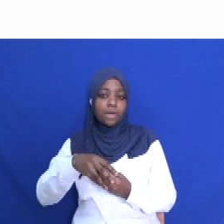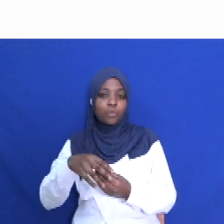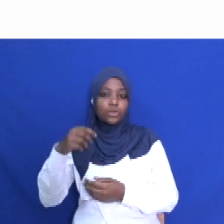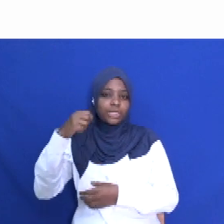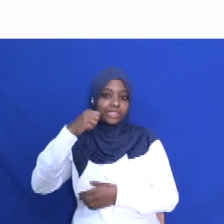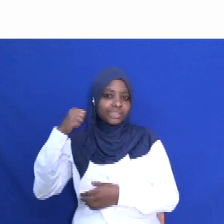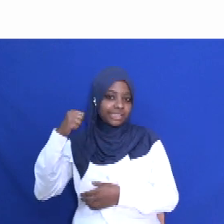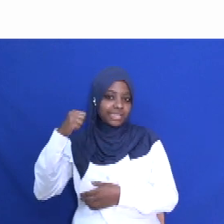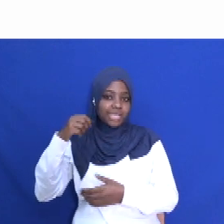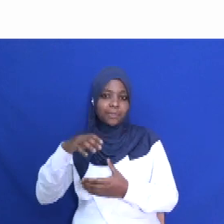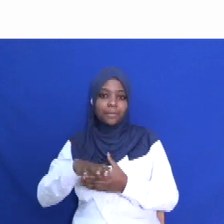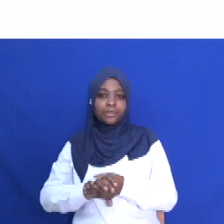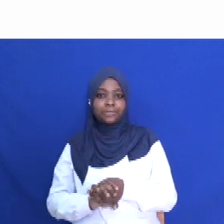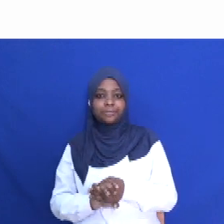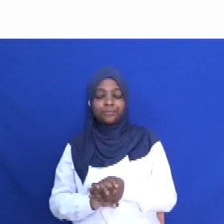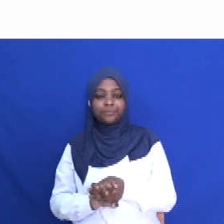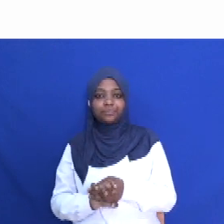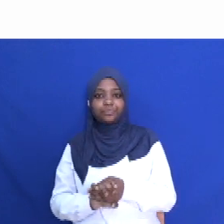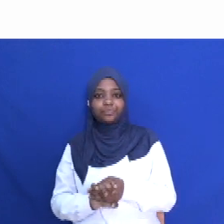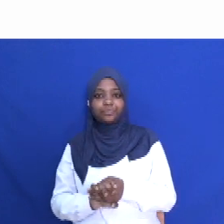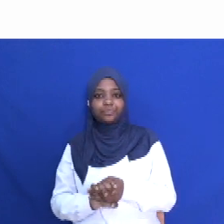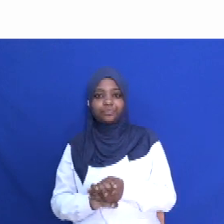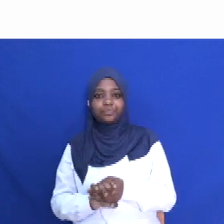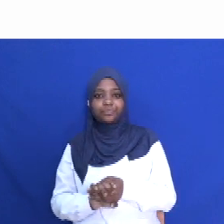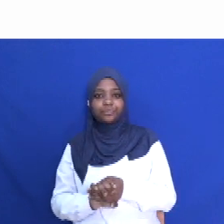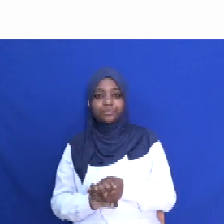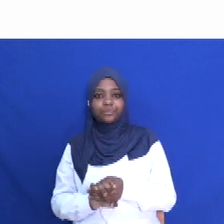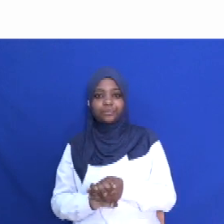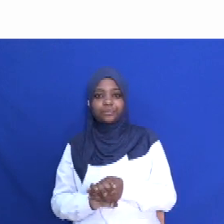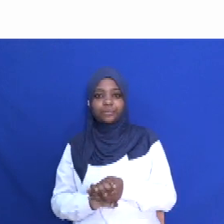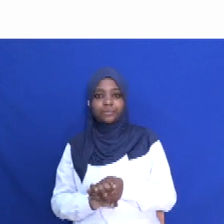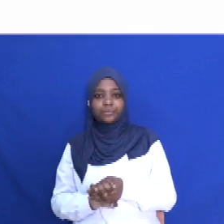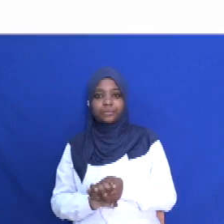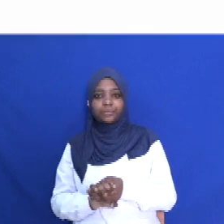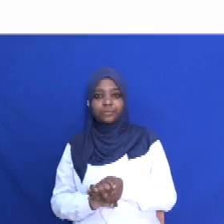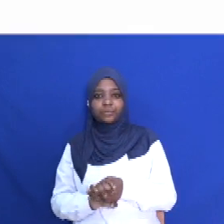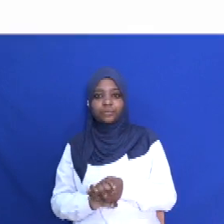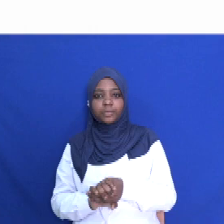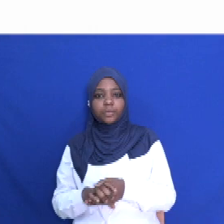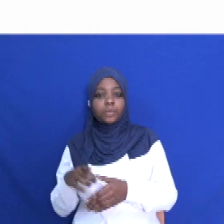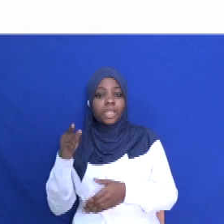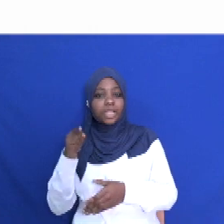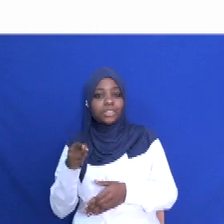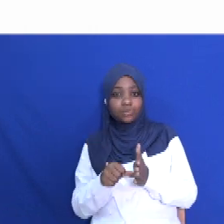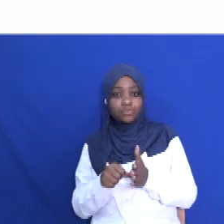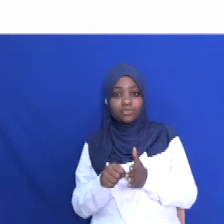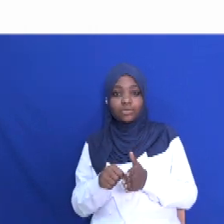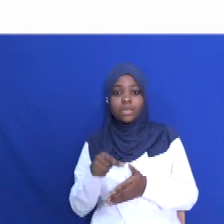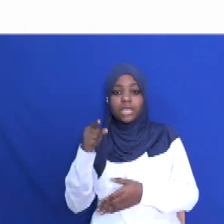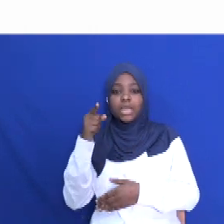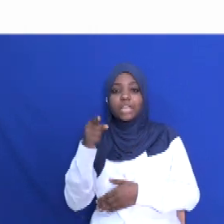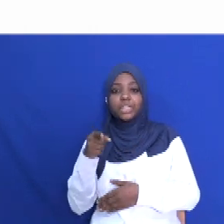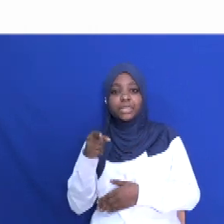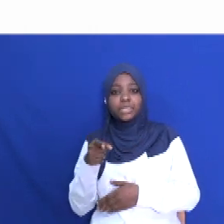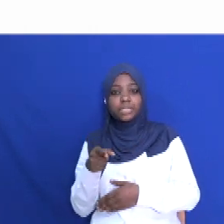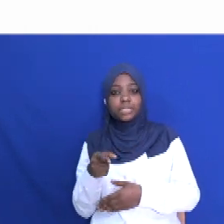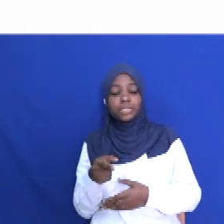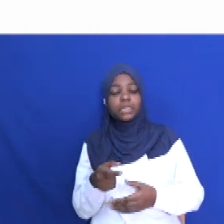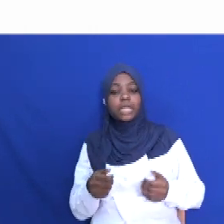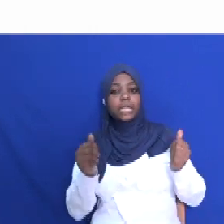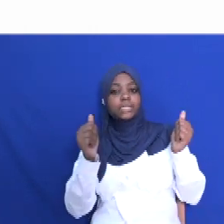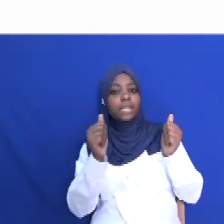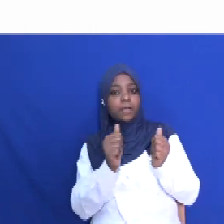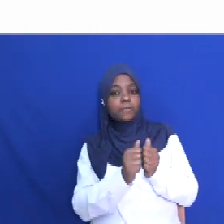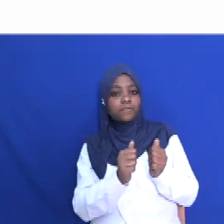And you, my dear pupil, you are omnivorous too, because you eat flesh